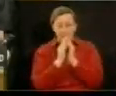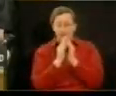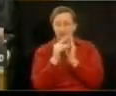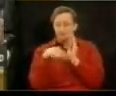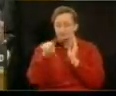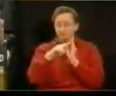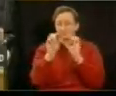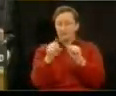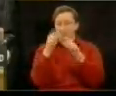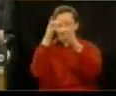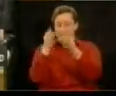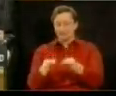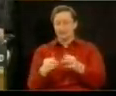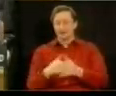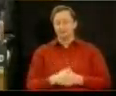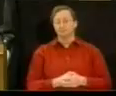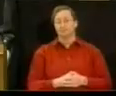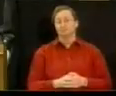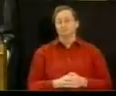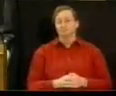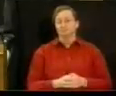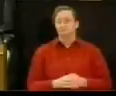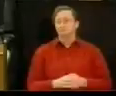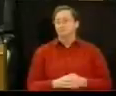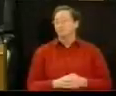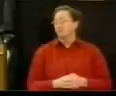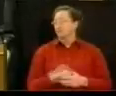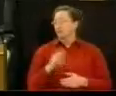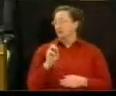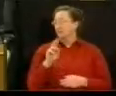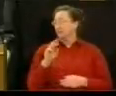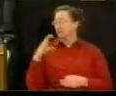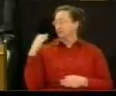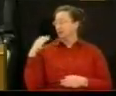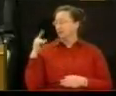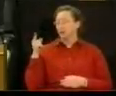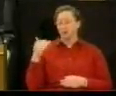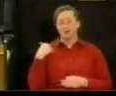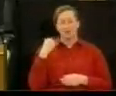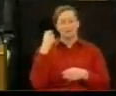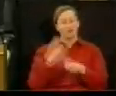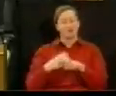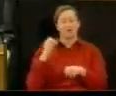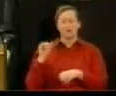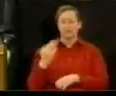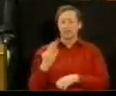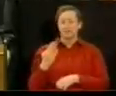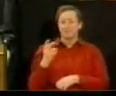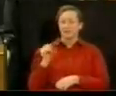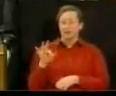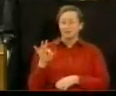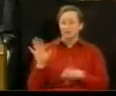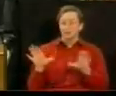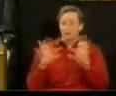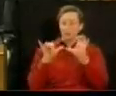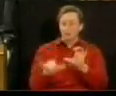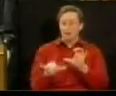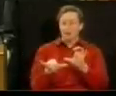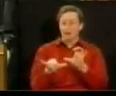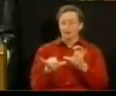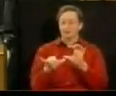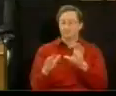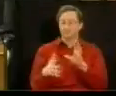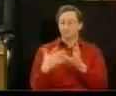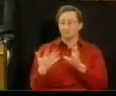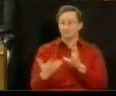their nominees. Mr. Chairman, I don't know if you've got a hard job to do here. If we do come up and say what